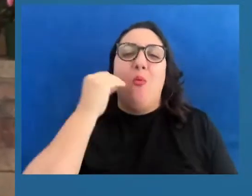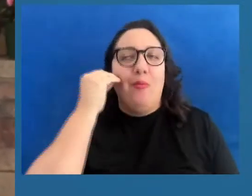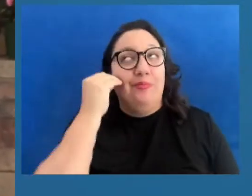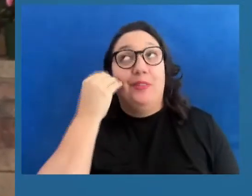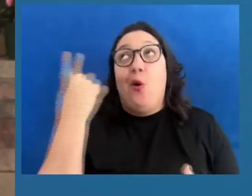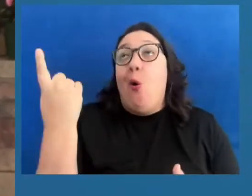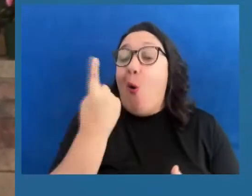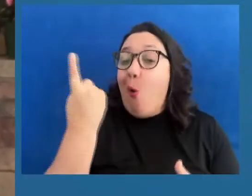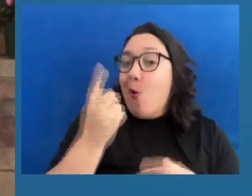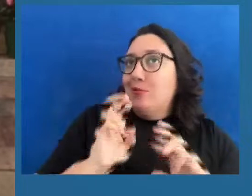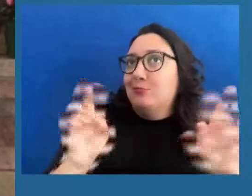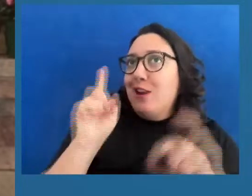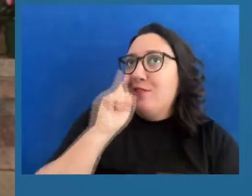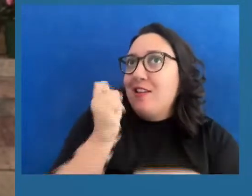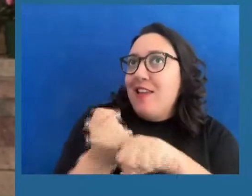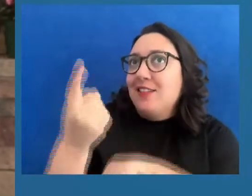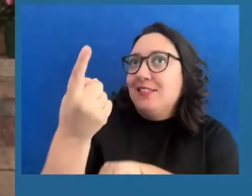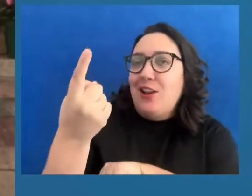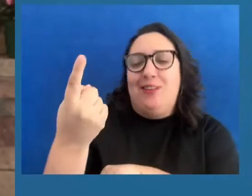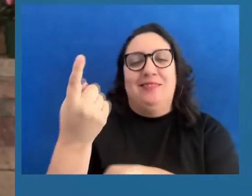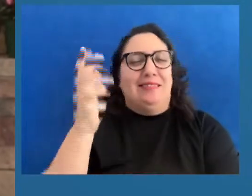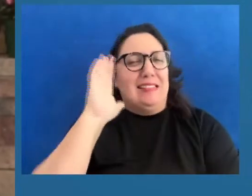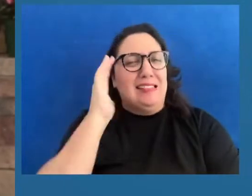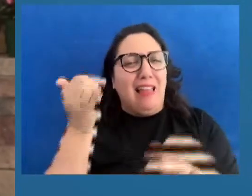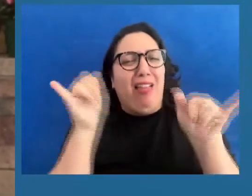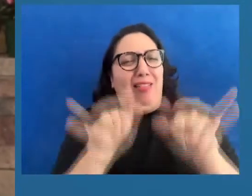our slogan for 31 years, but we're going to say it again.